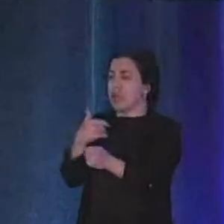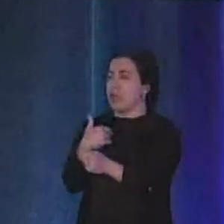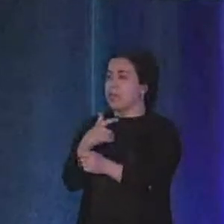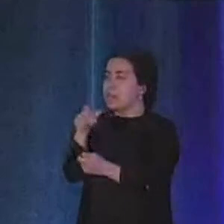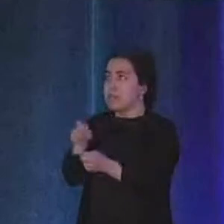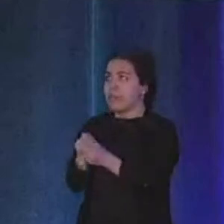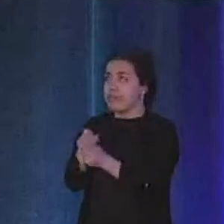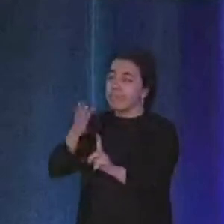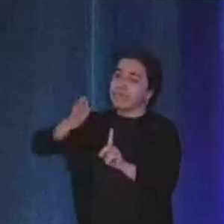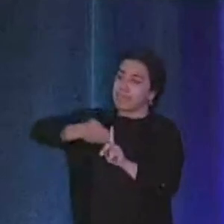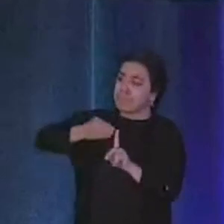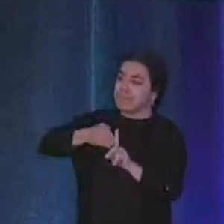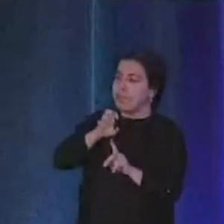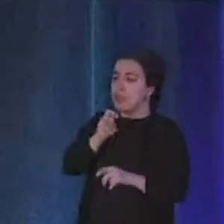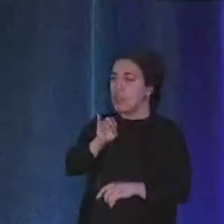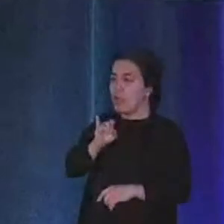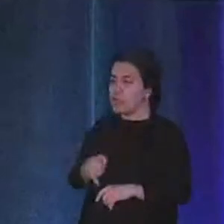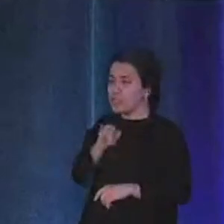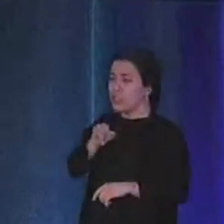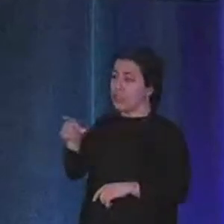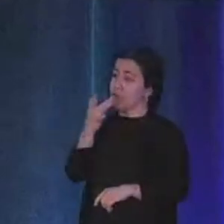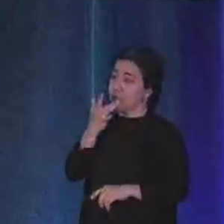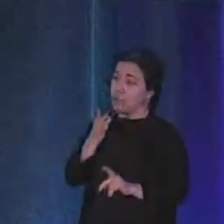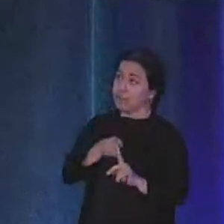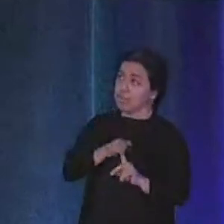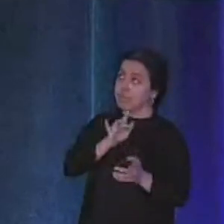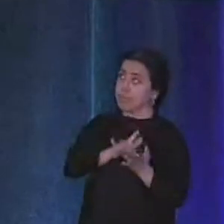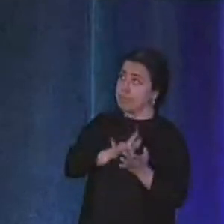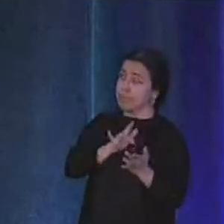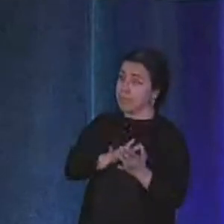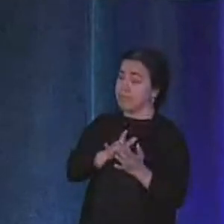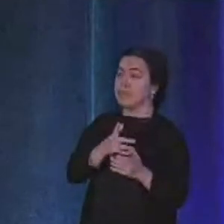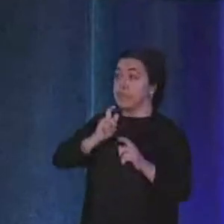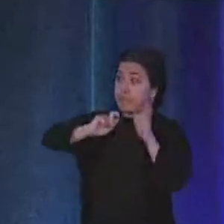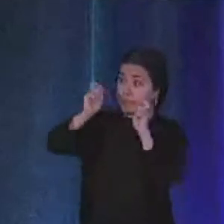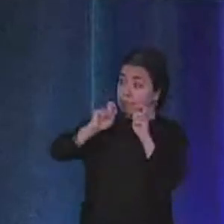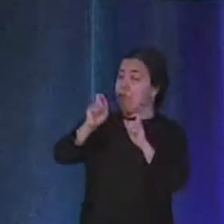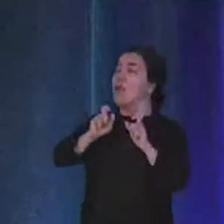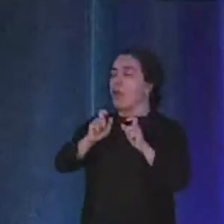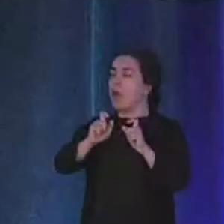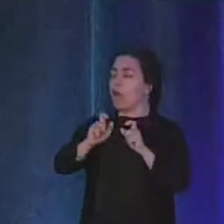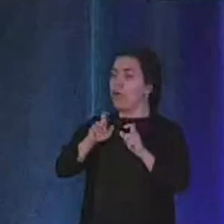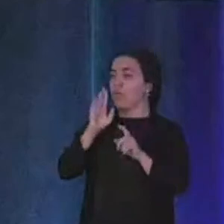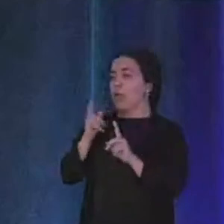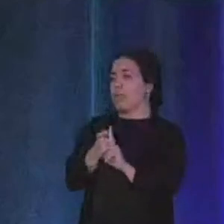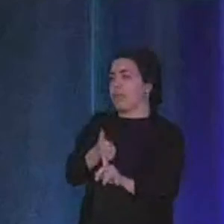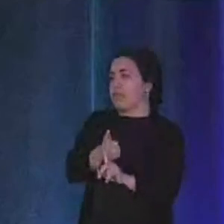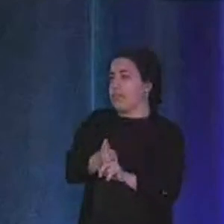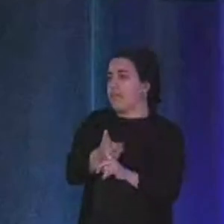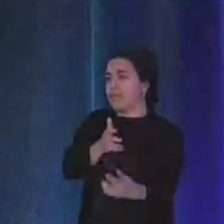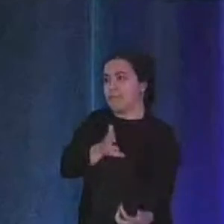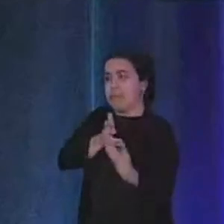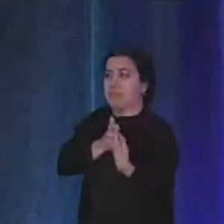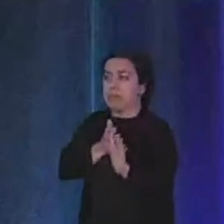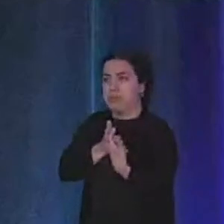hit it or something like that. You also have drag and drop for organizing lists, which is super cool.